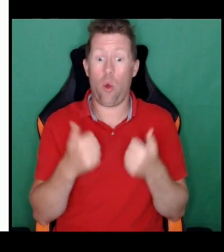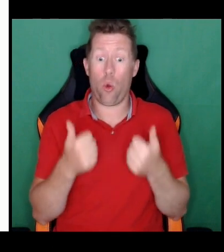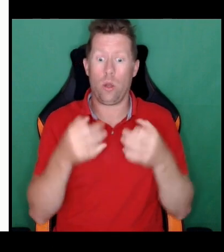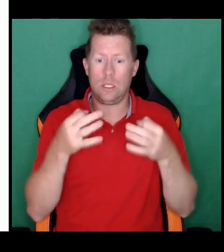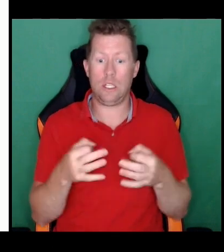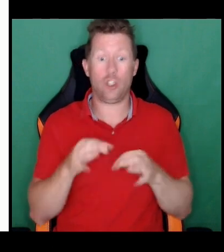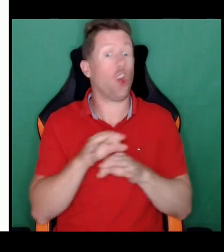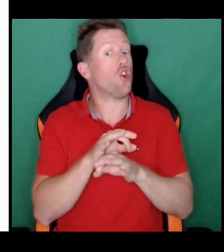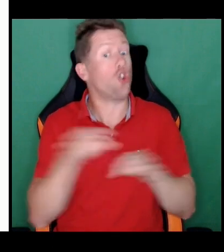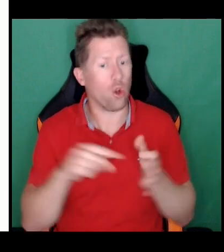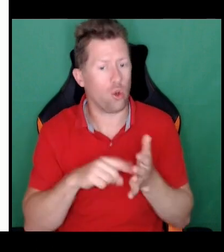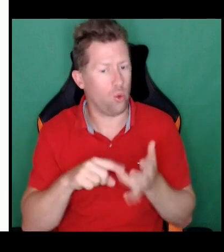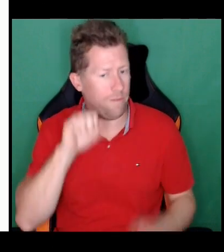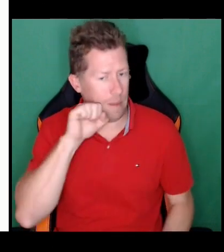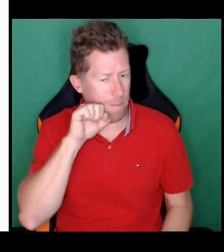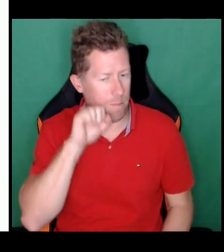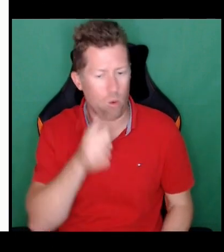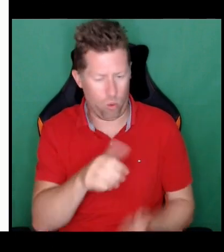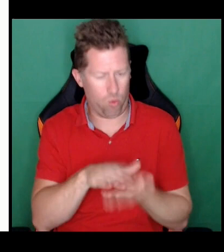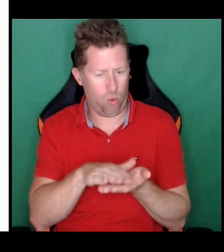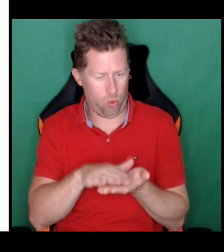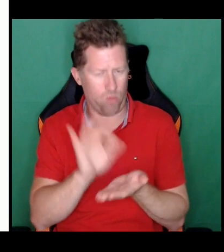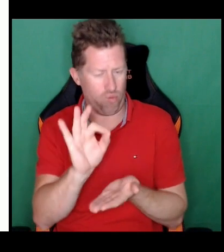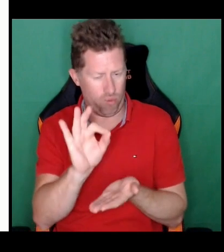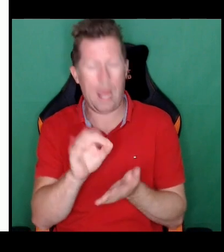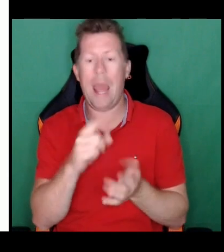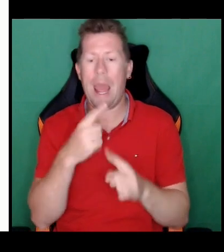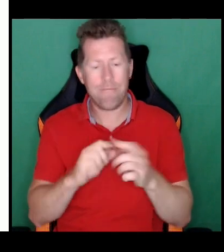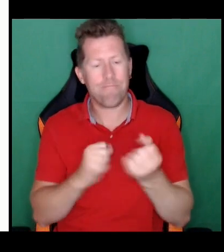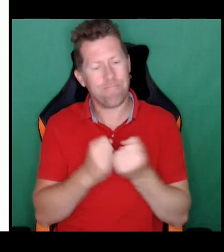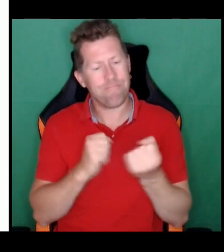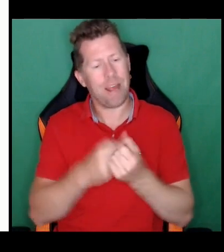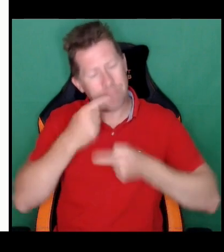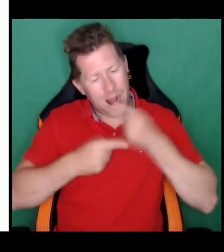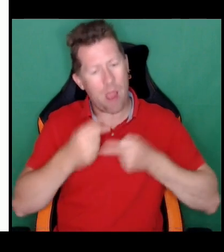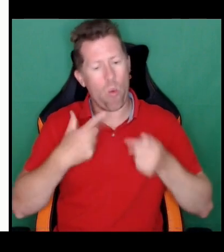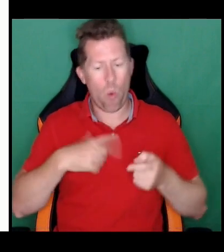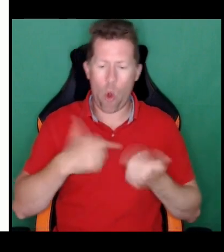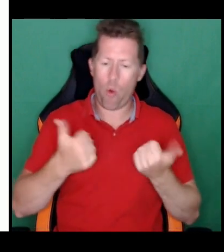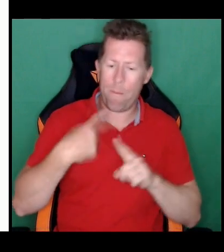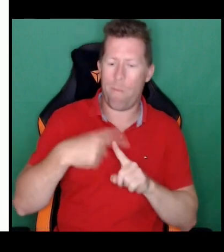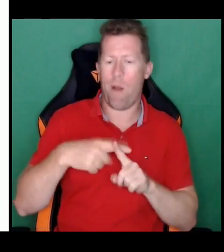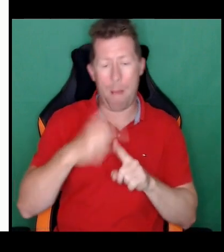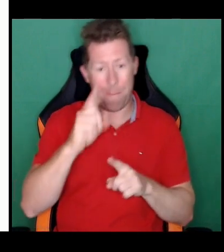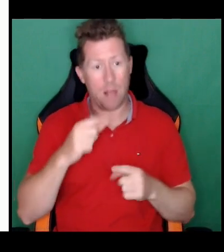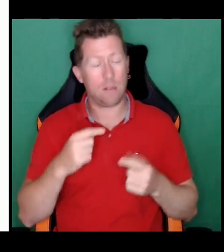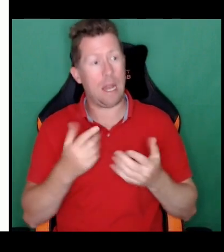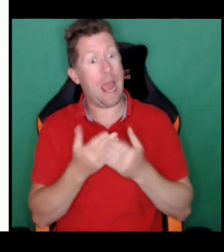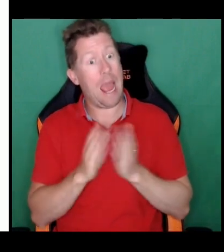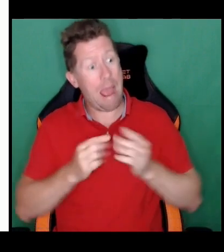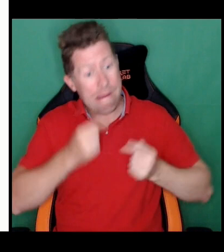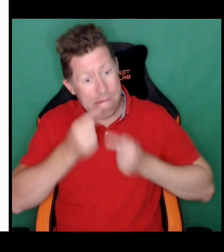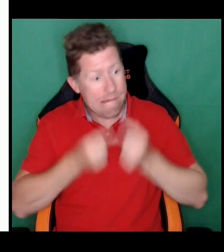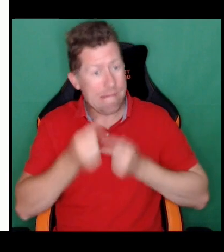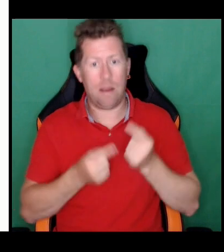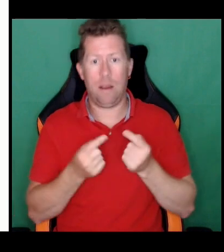to vape, and to reaffirm for them the benefits of not vaping. So everything, framing messaging in terms of the gains and